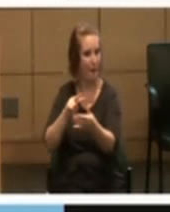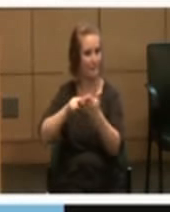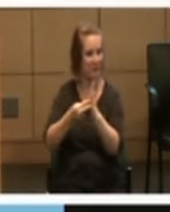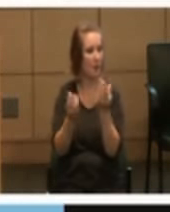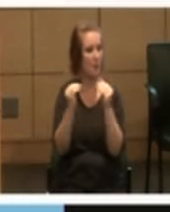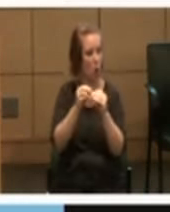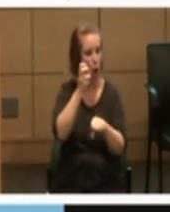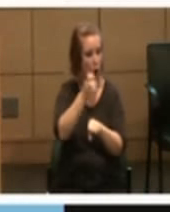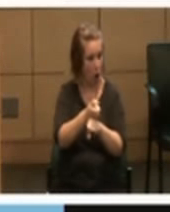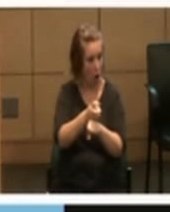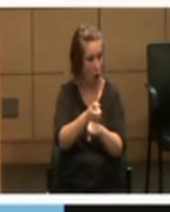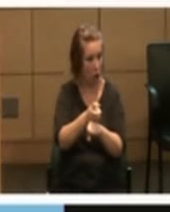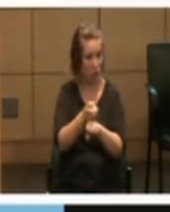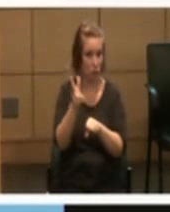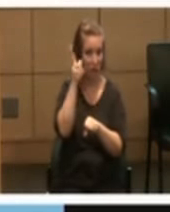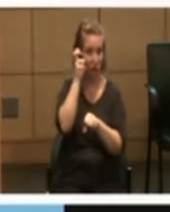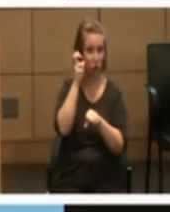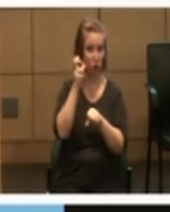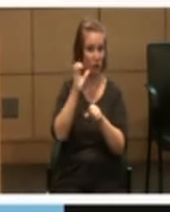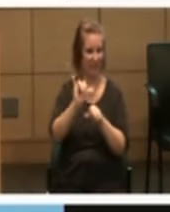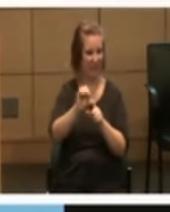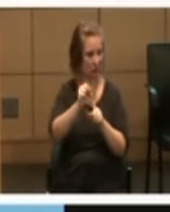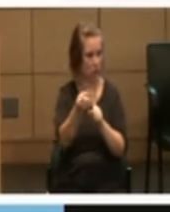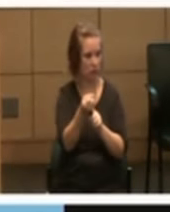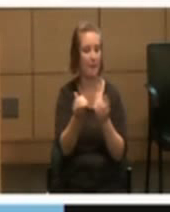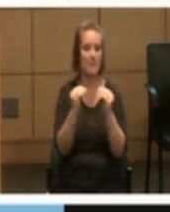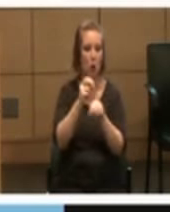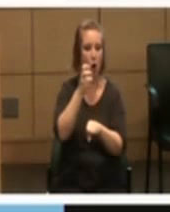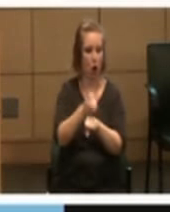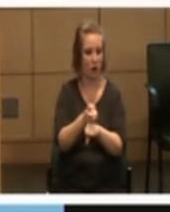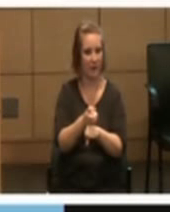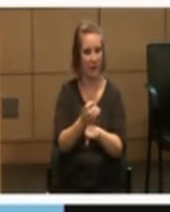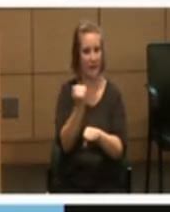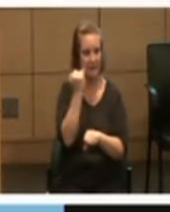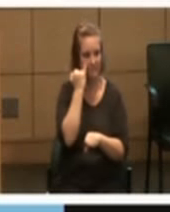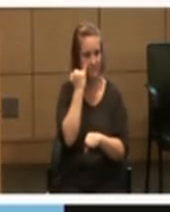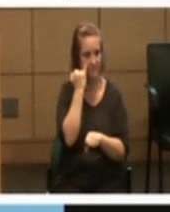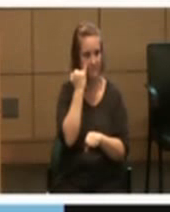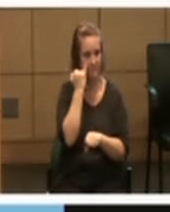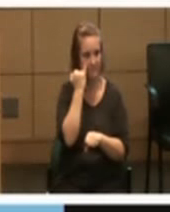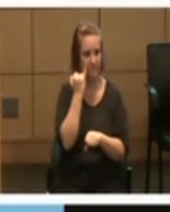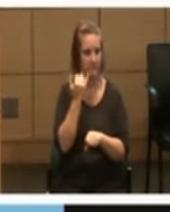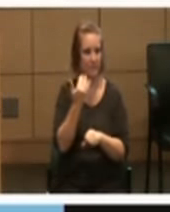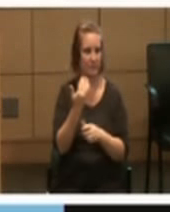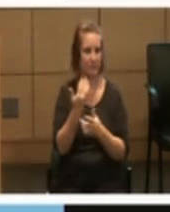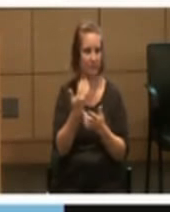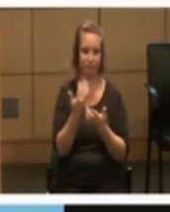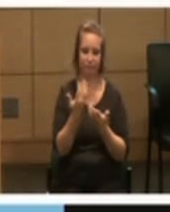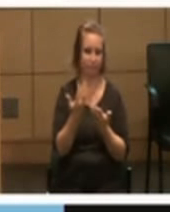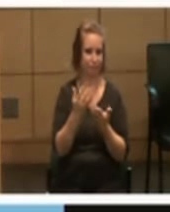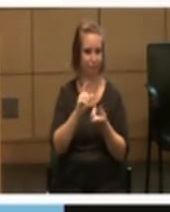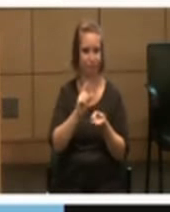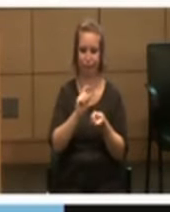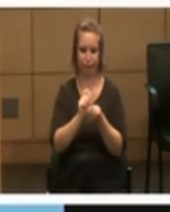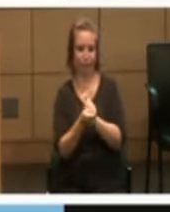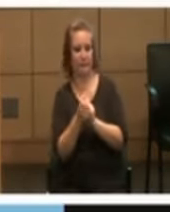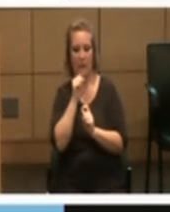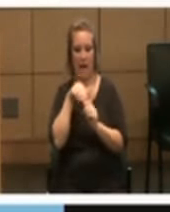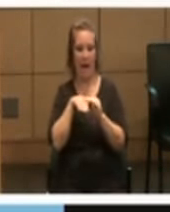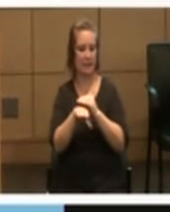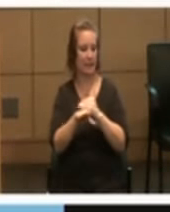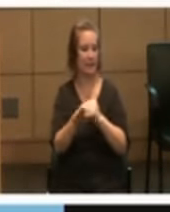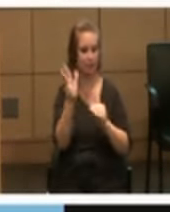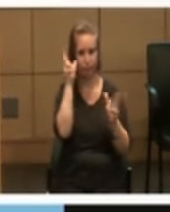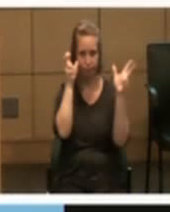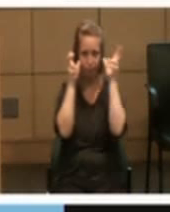listening situation really is more difficult when you have altered access to your binaural hearing. So perhaps this is something